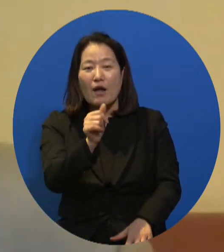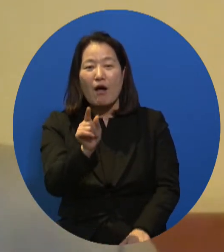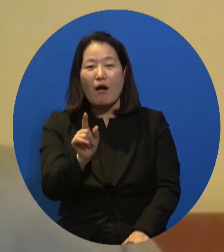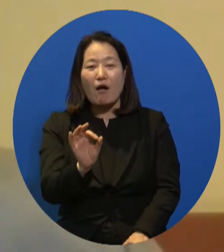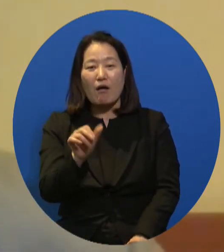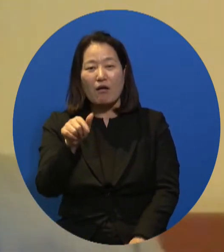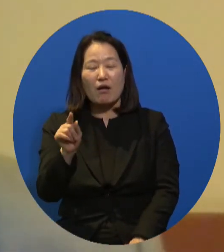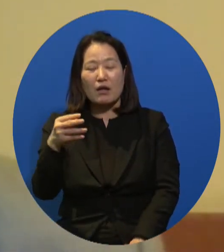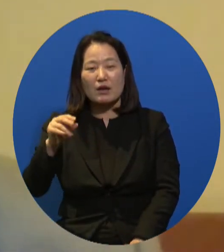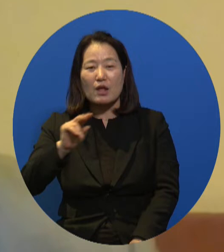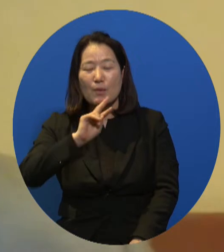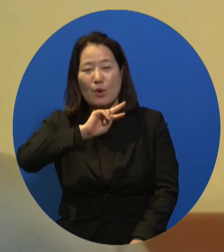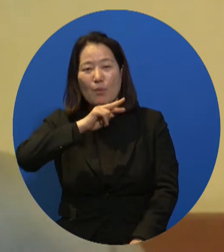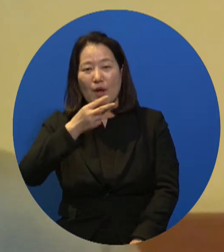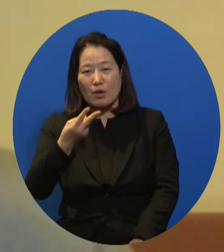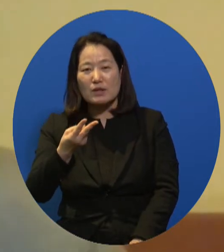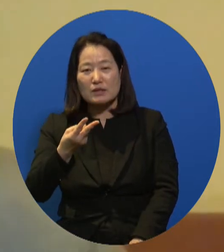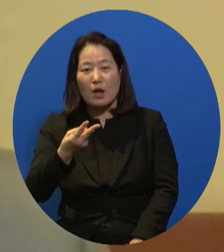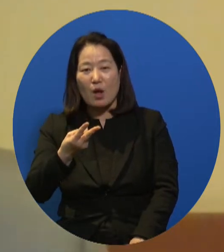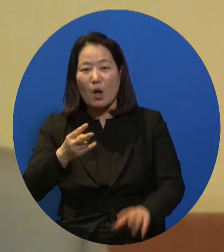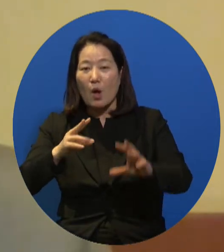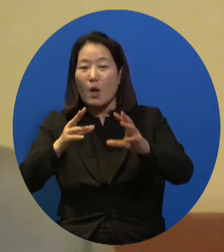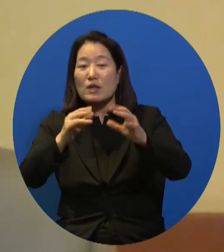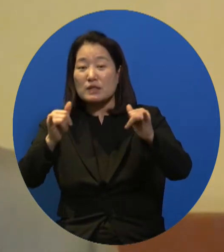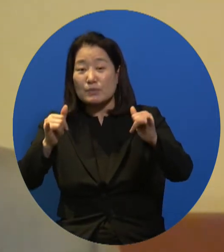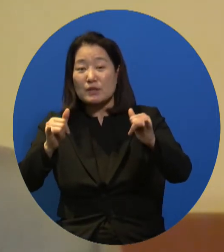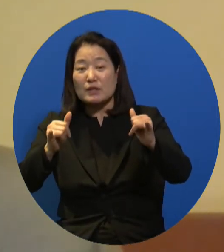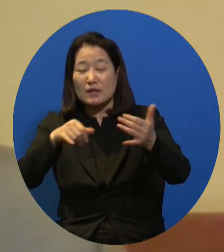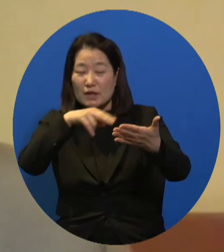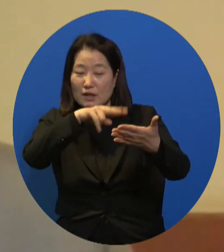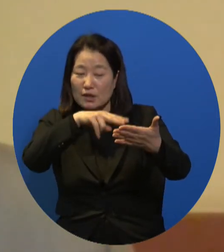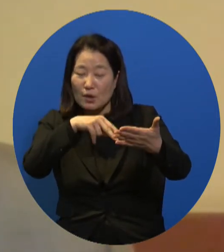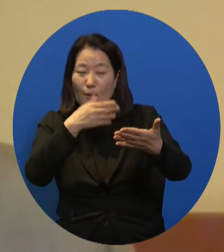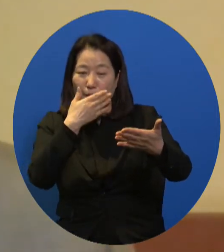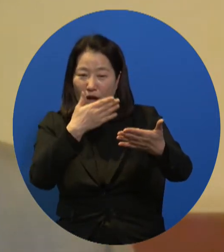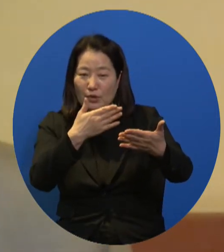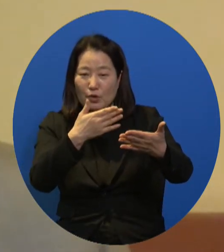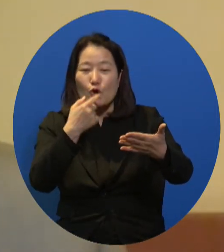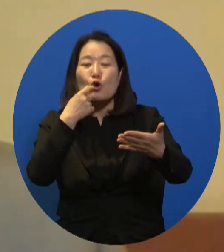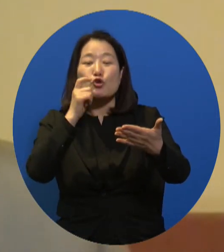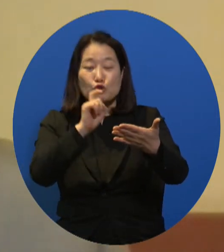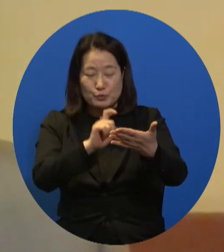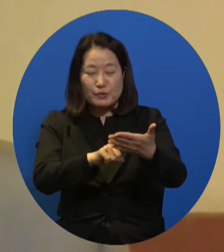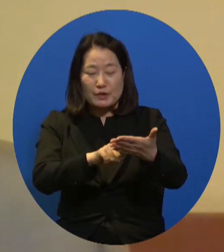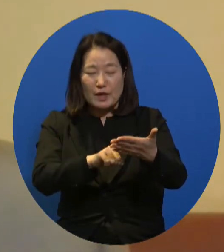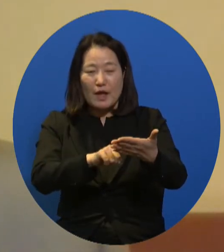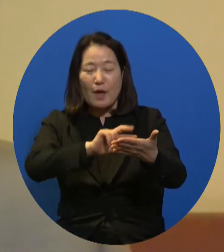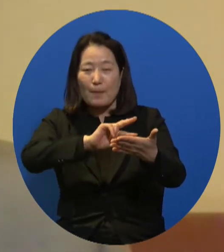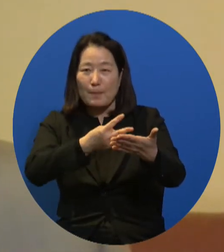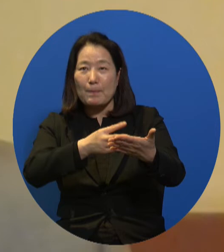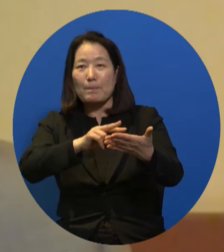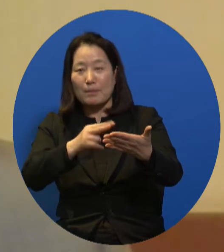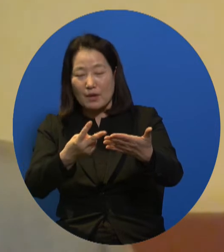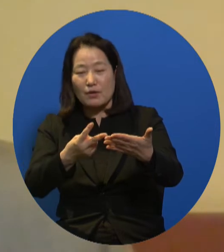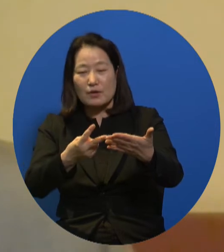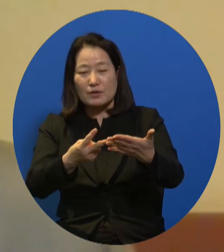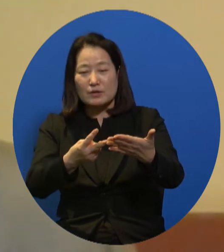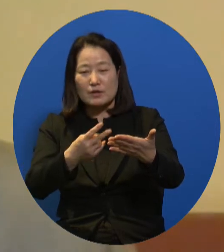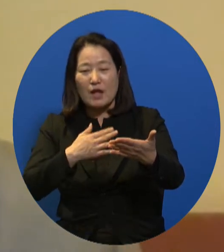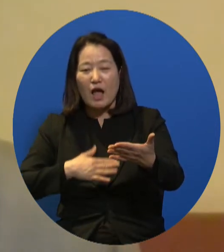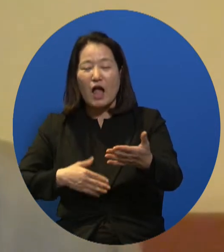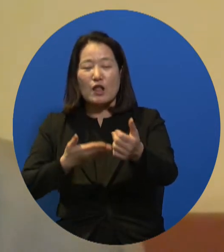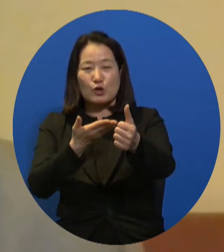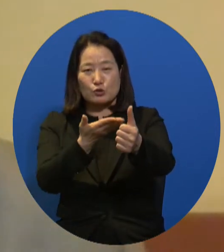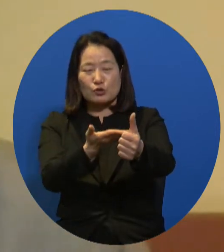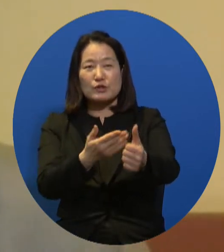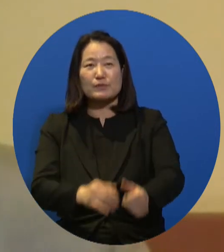for persons with intellectual disabilities. Now, slowly but surely, 18 months later, we